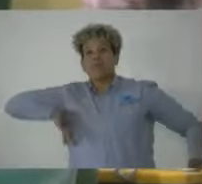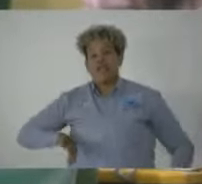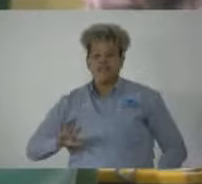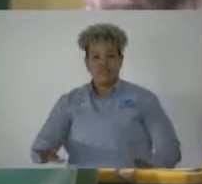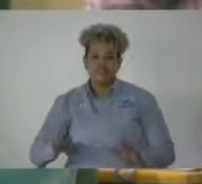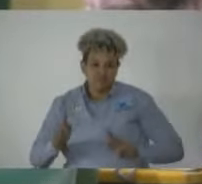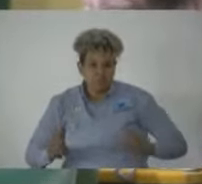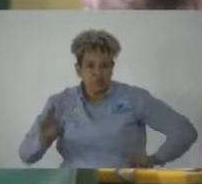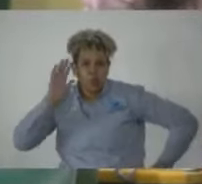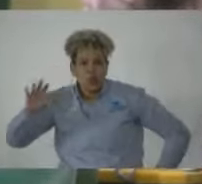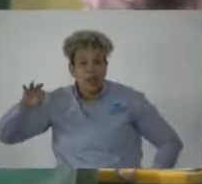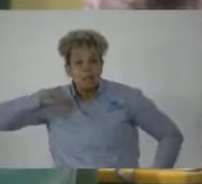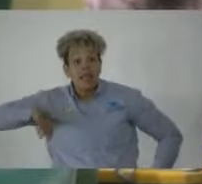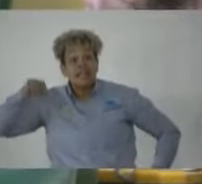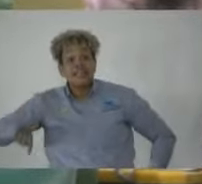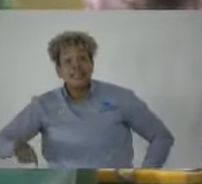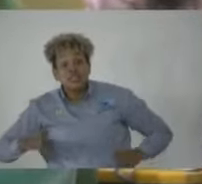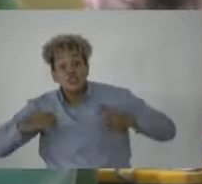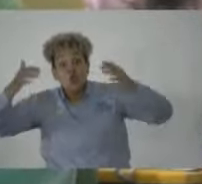people. And we are